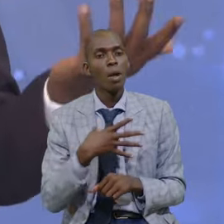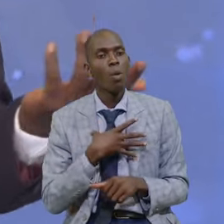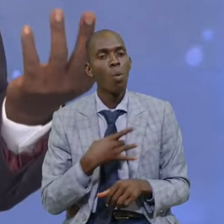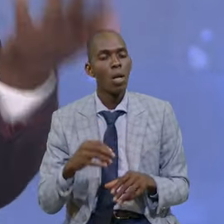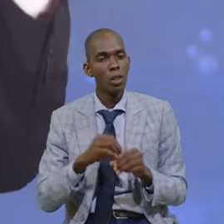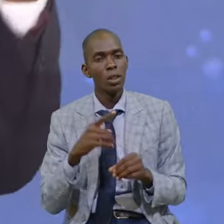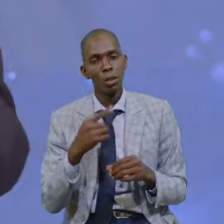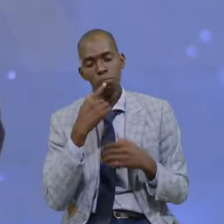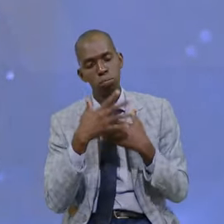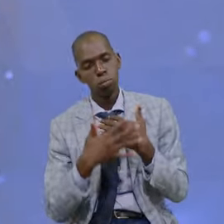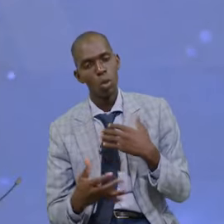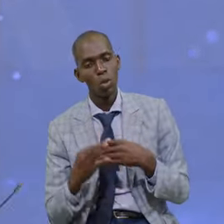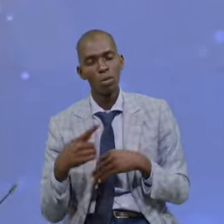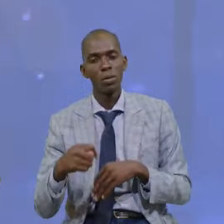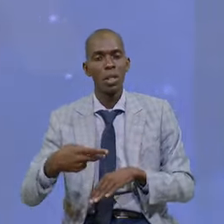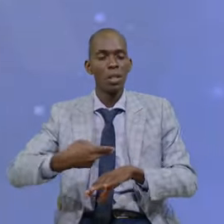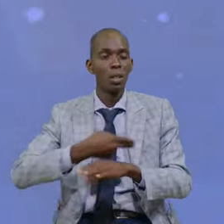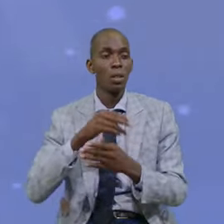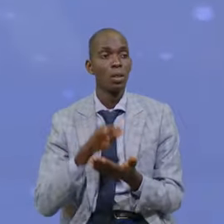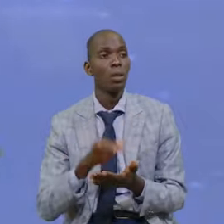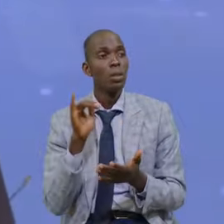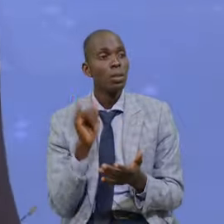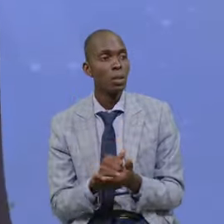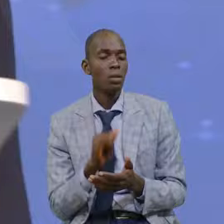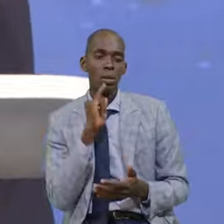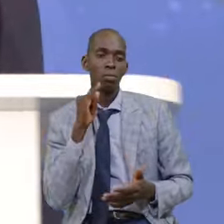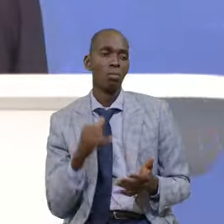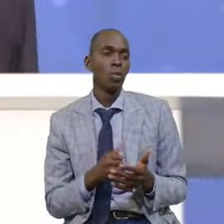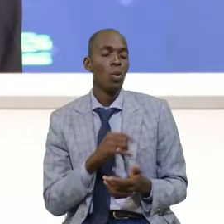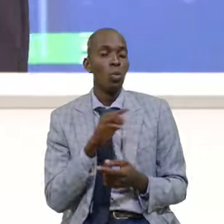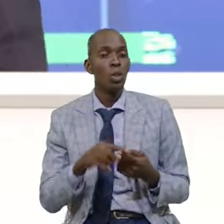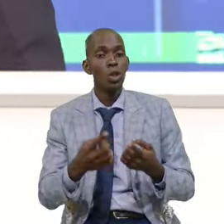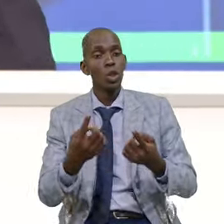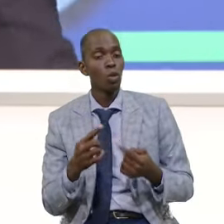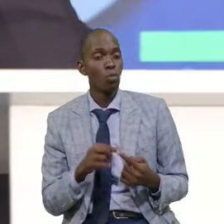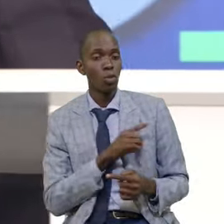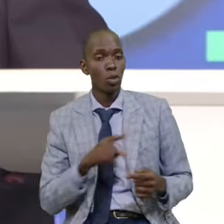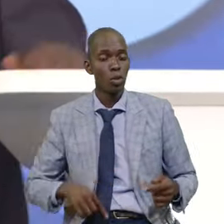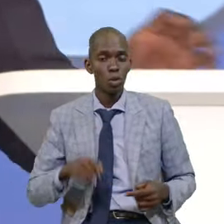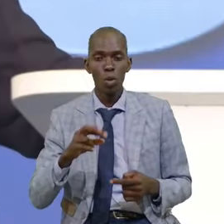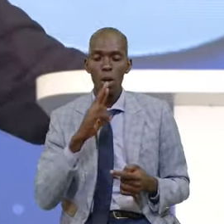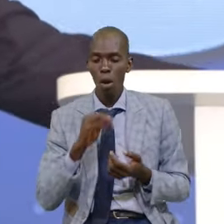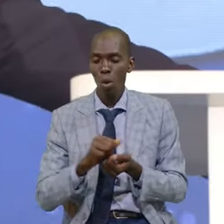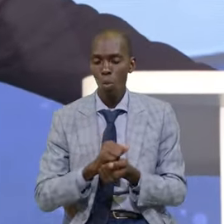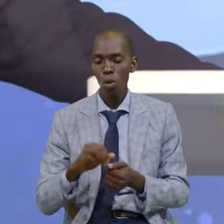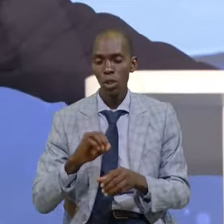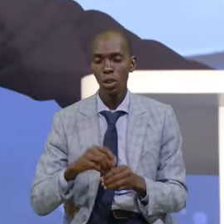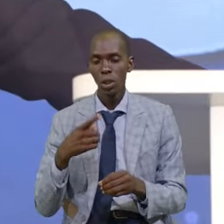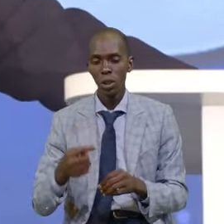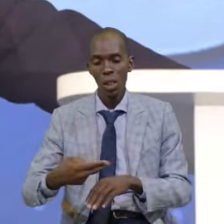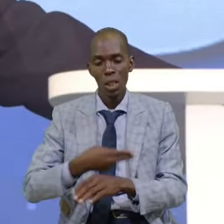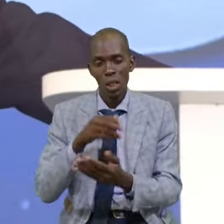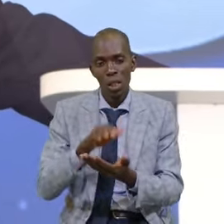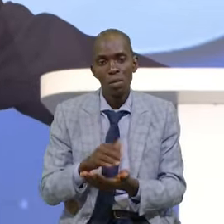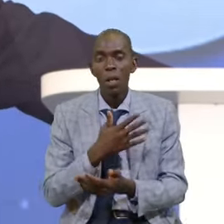of the Lamb. That is it. When you come to the Lord and you are washed in the blood of the Lamb, and He looses